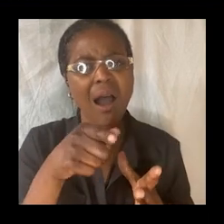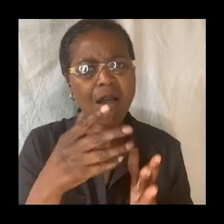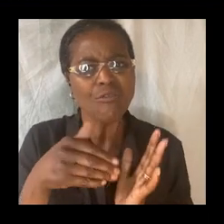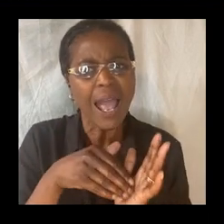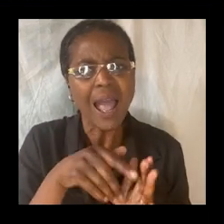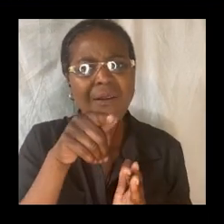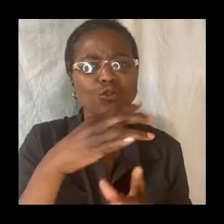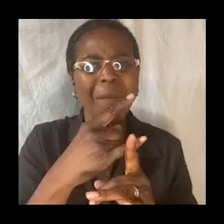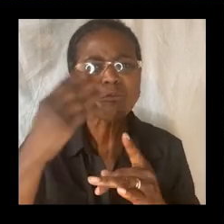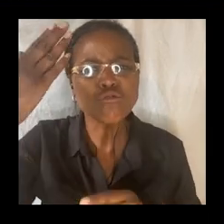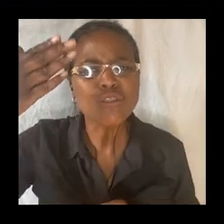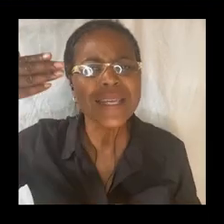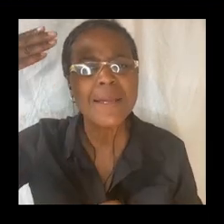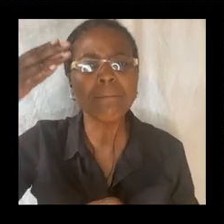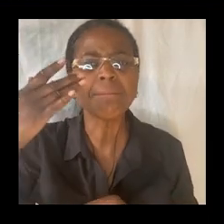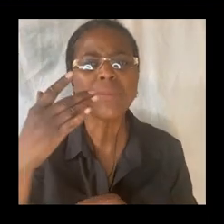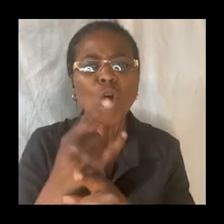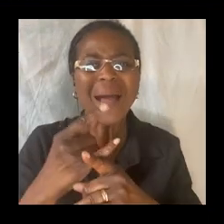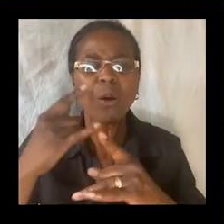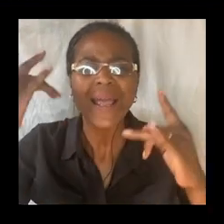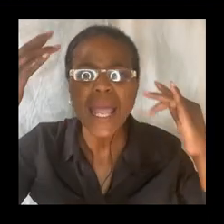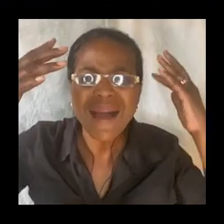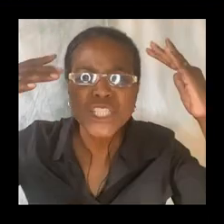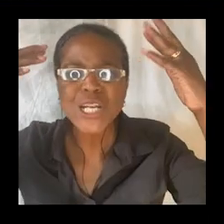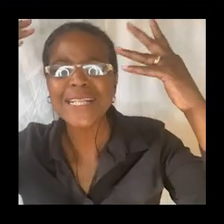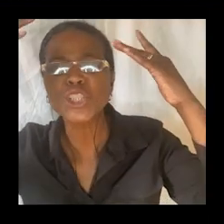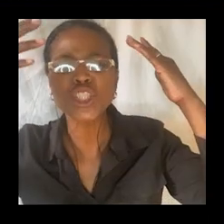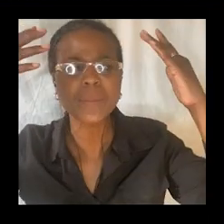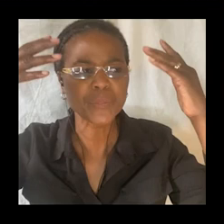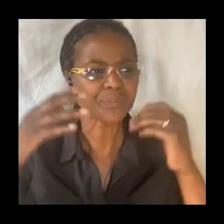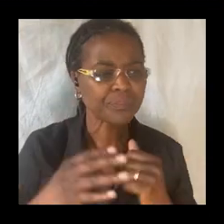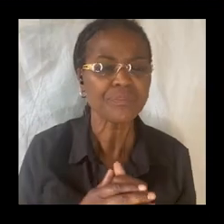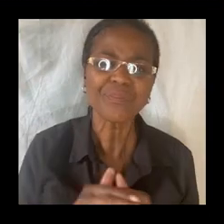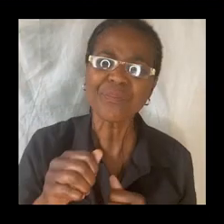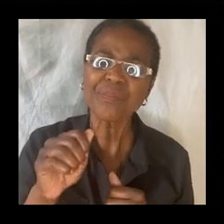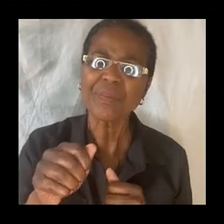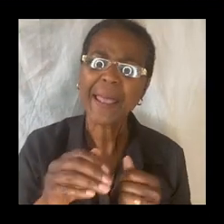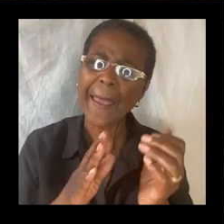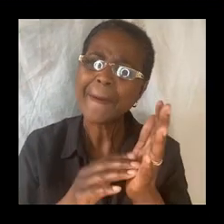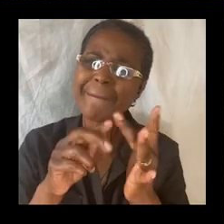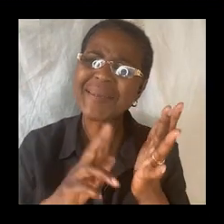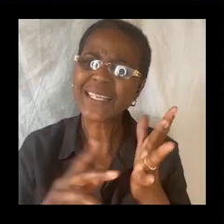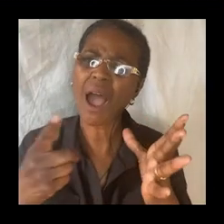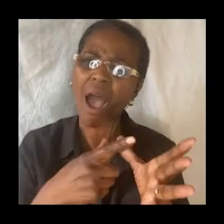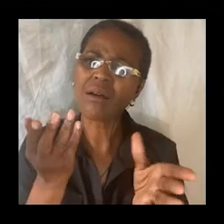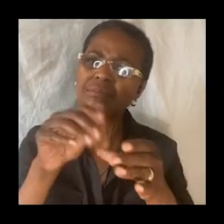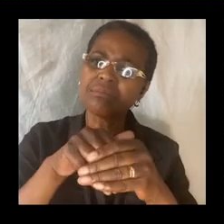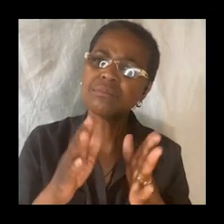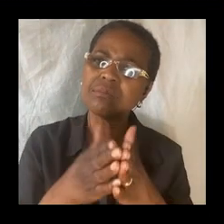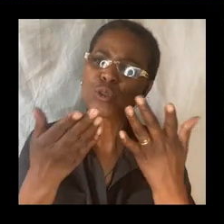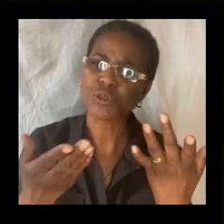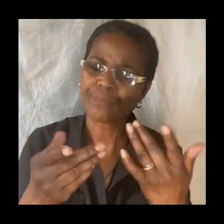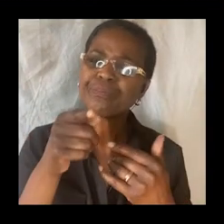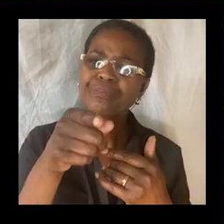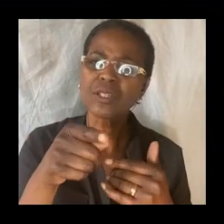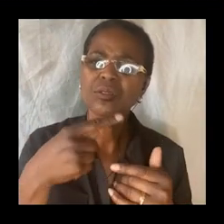the natural world, of dreams, of imagination? Yeah, and I think Mina was, you know, again, was my